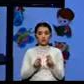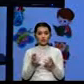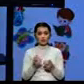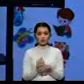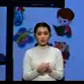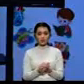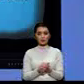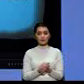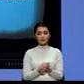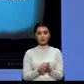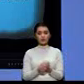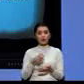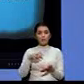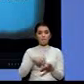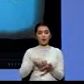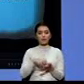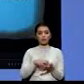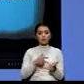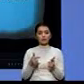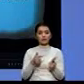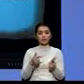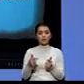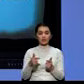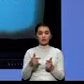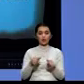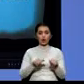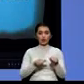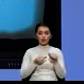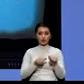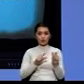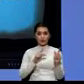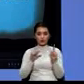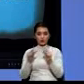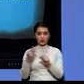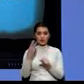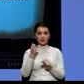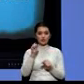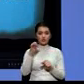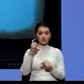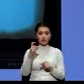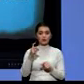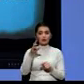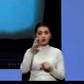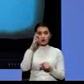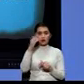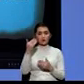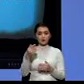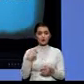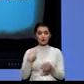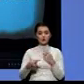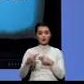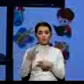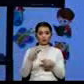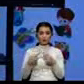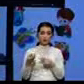tekshirib oling. Maktub tayyorlang. Chopar yuboring. Shayx hazratlari biz tomonga